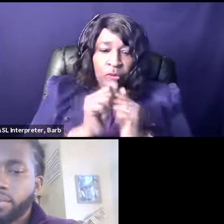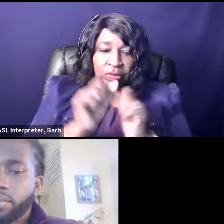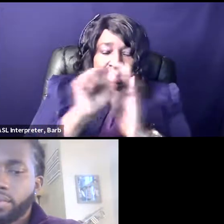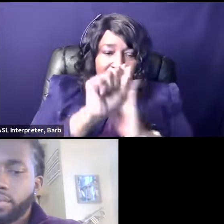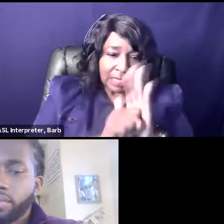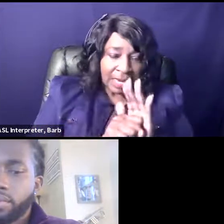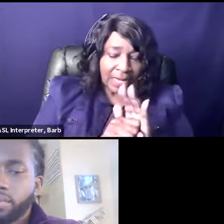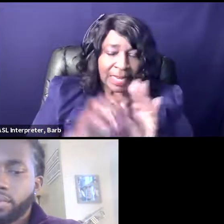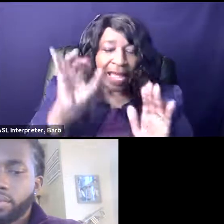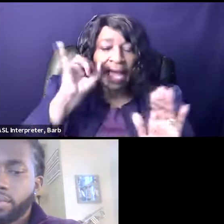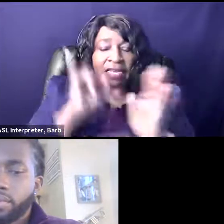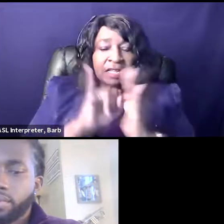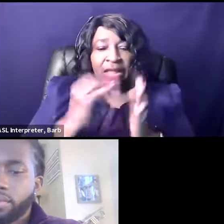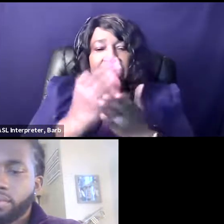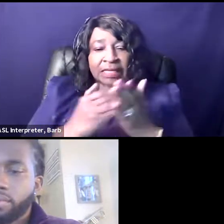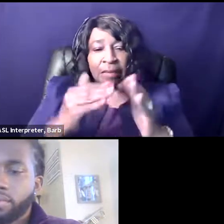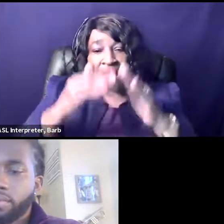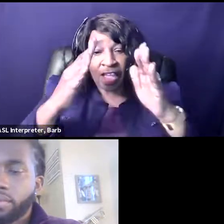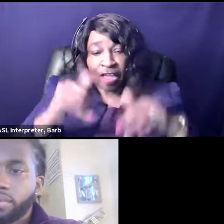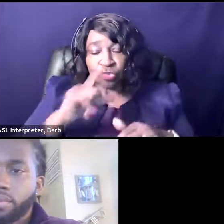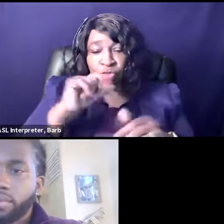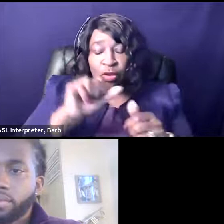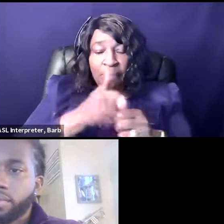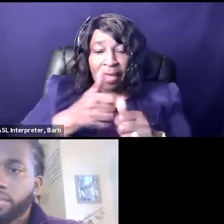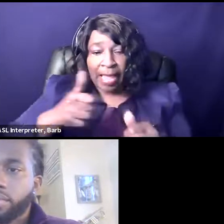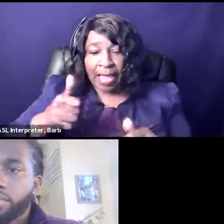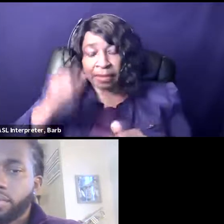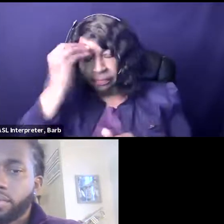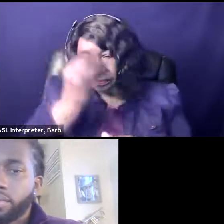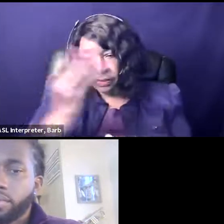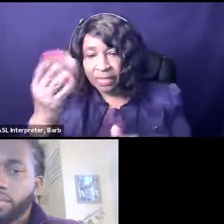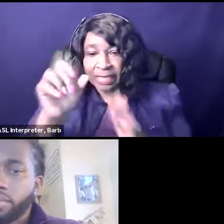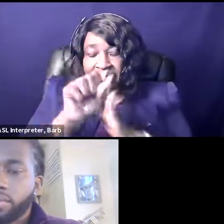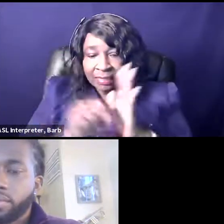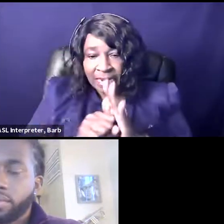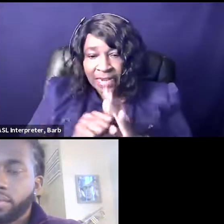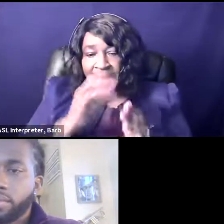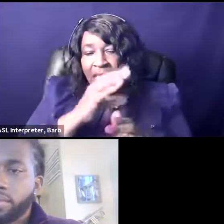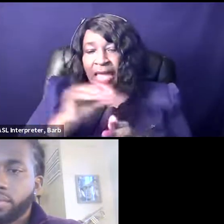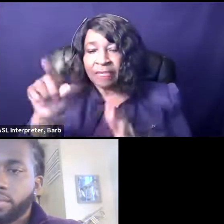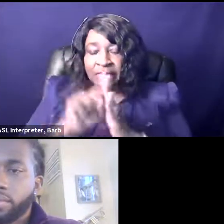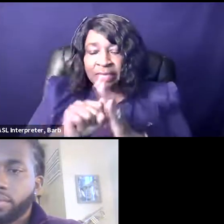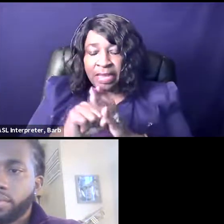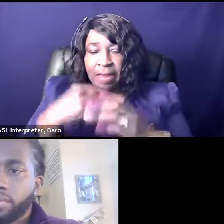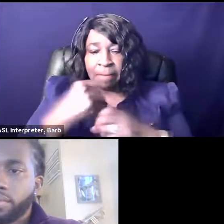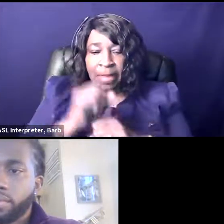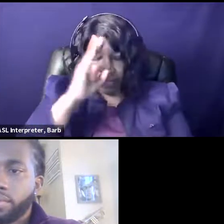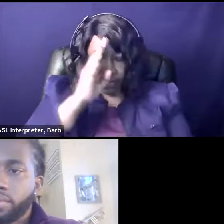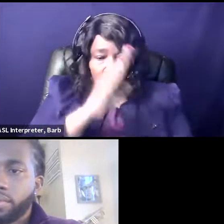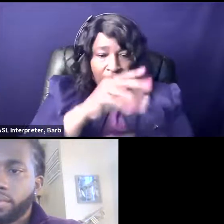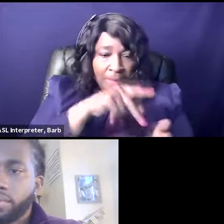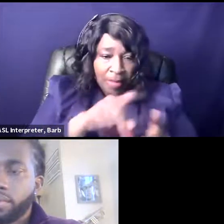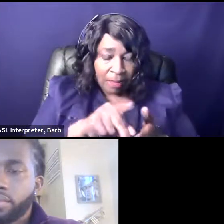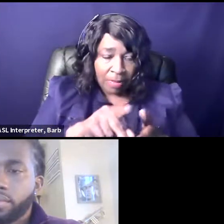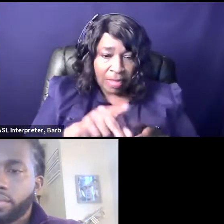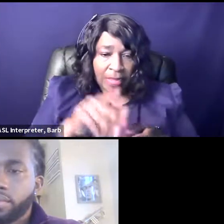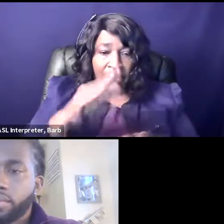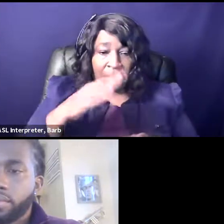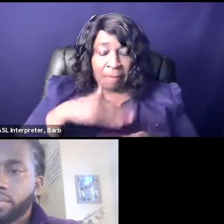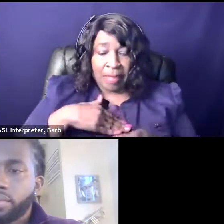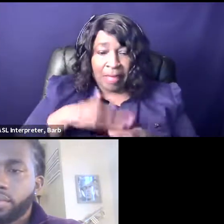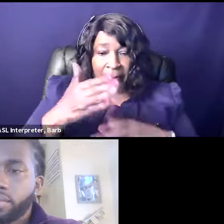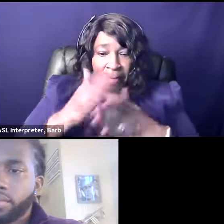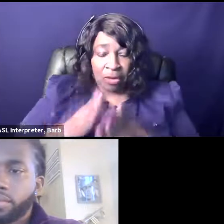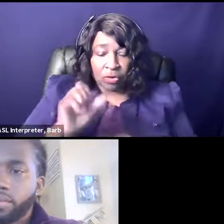some households that were behind, let the state know, and the state made direct payments. And my colleague that was working on that said